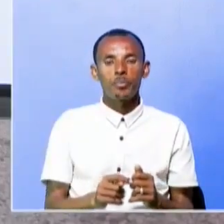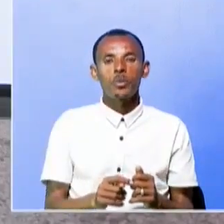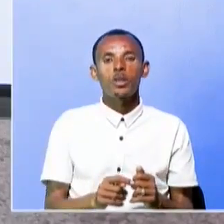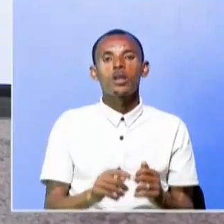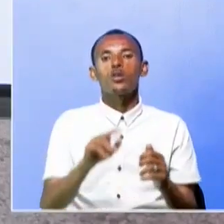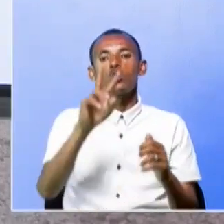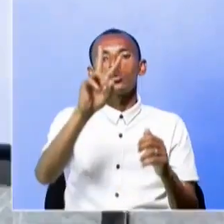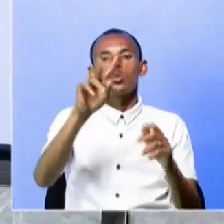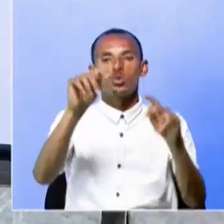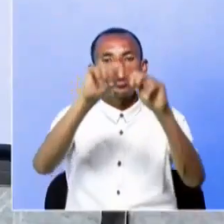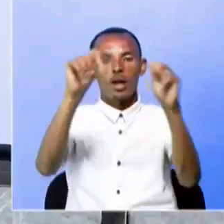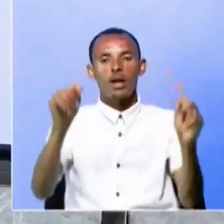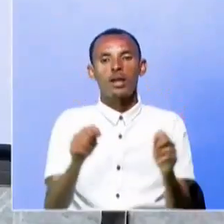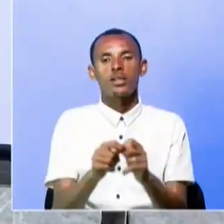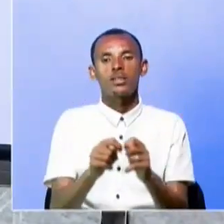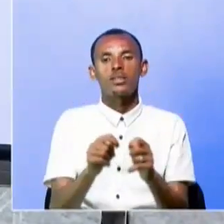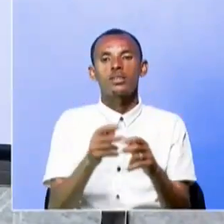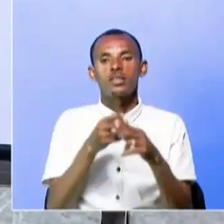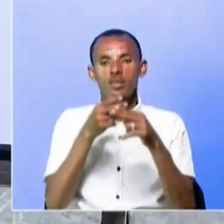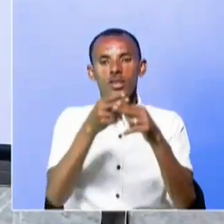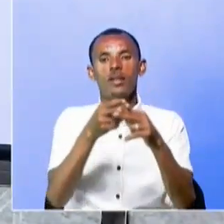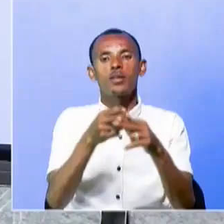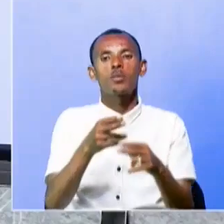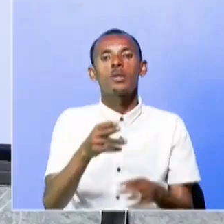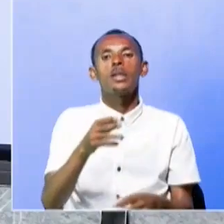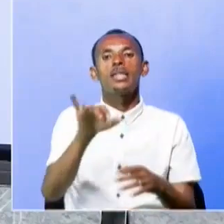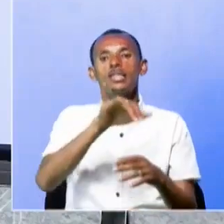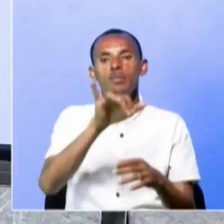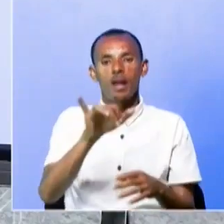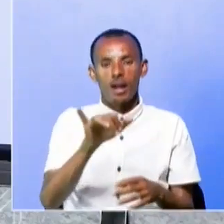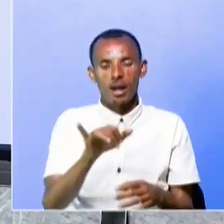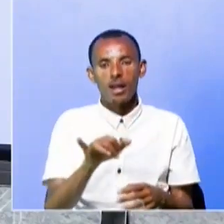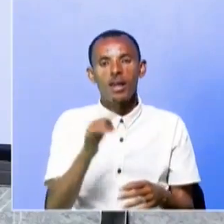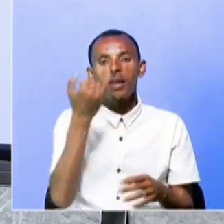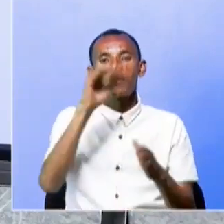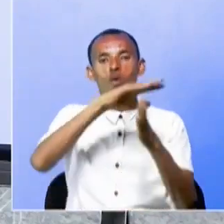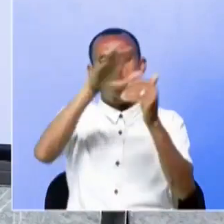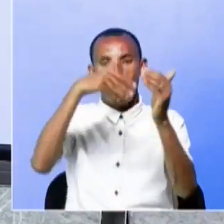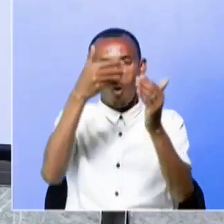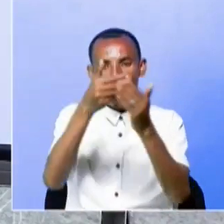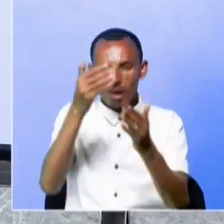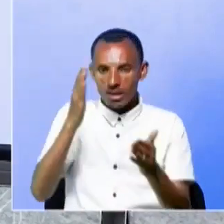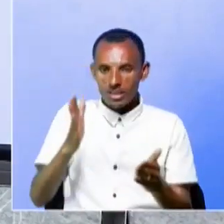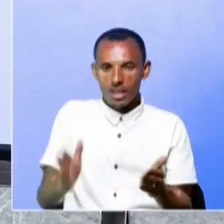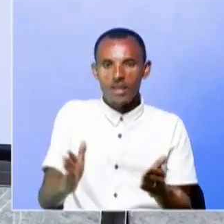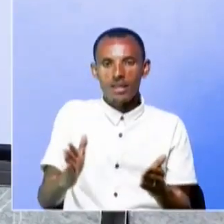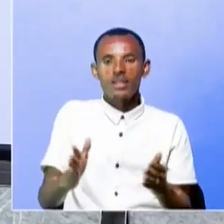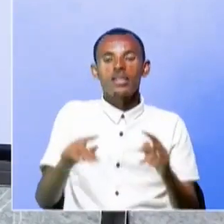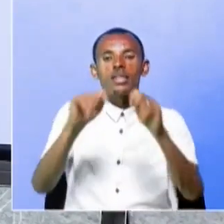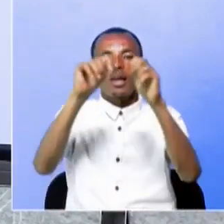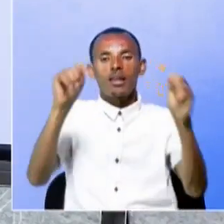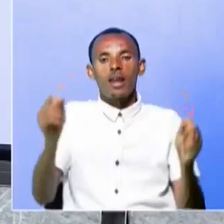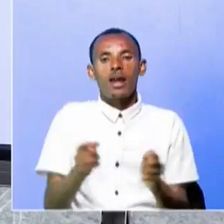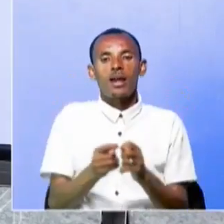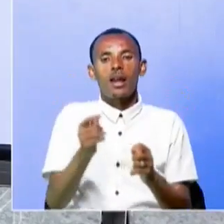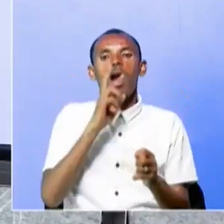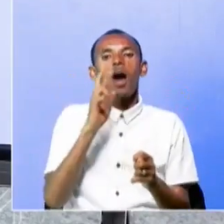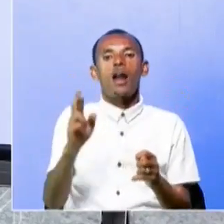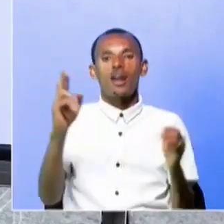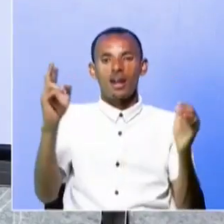two triangles are said to be similar if all sides of a triangle